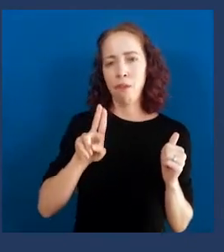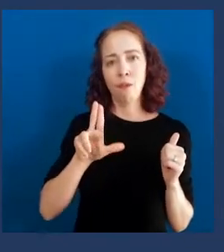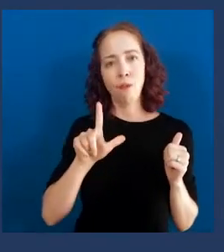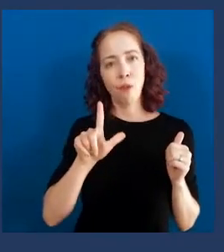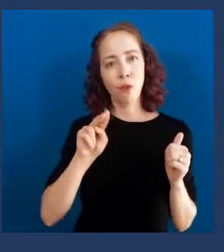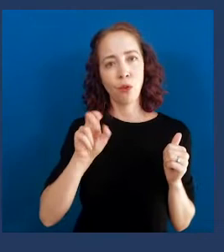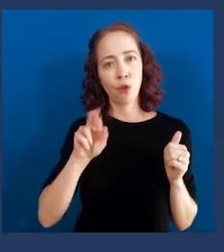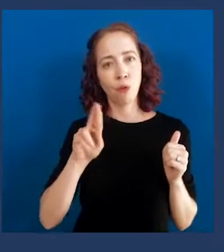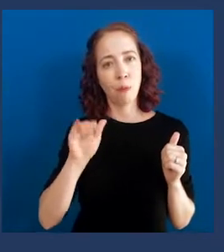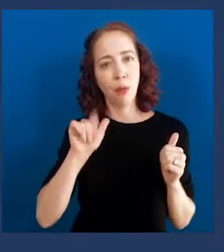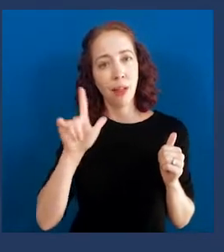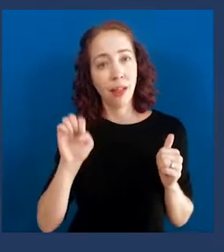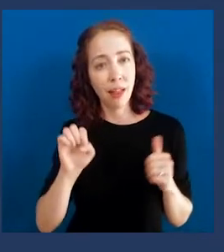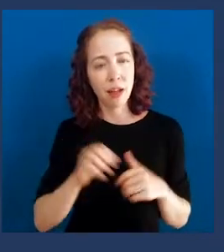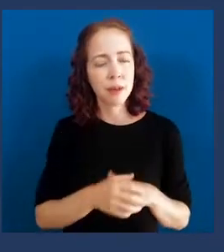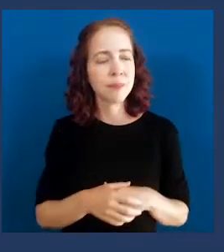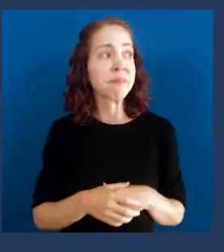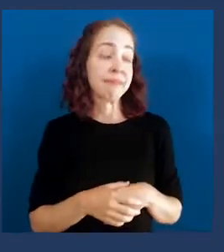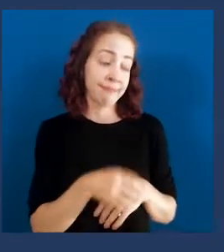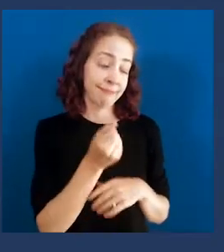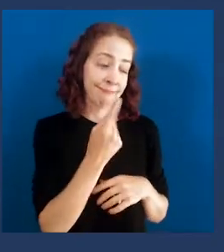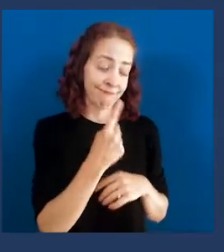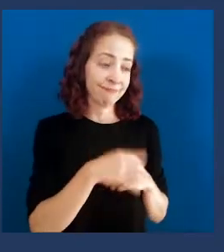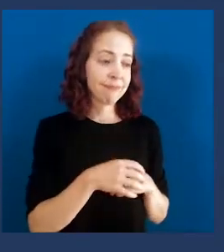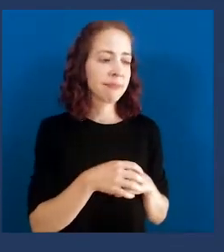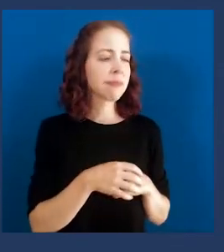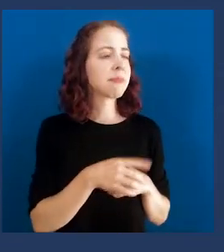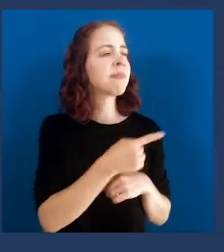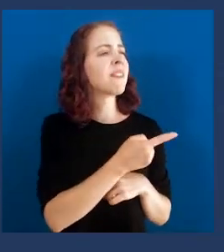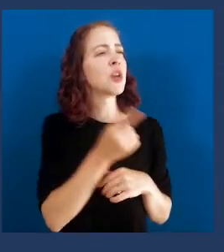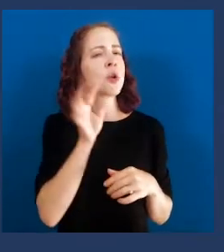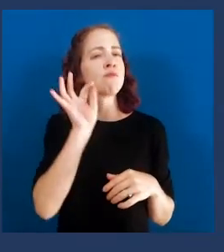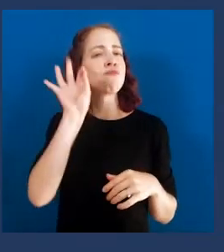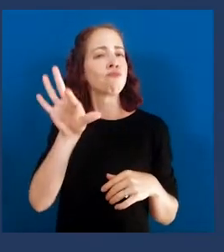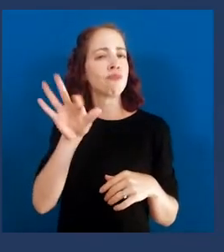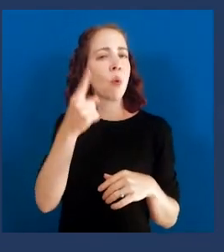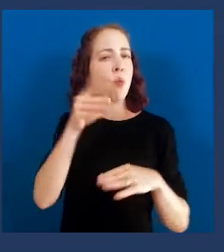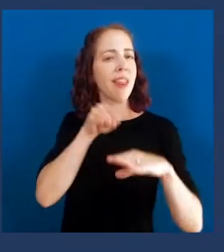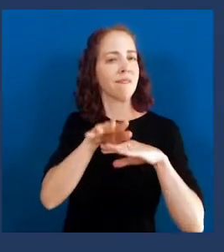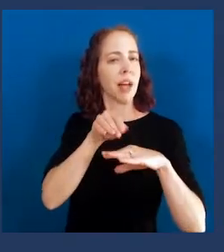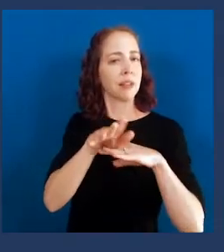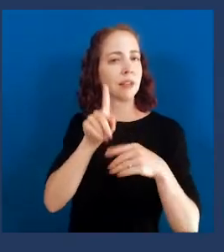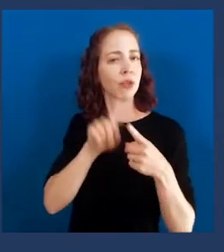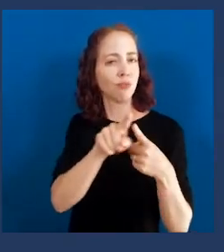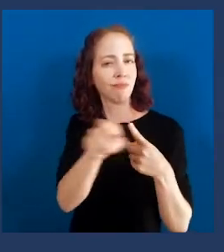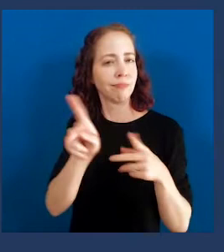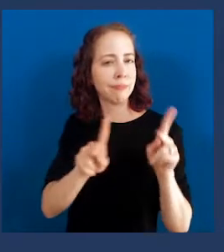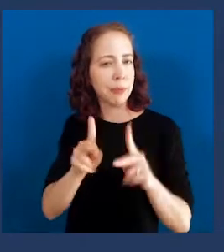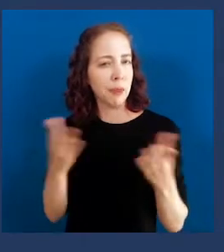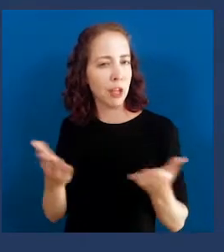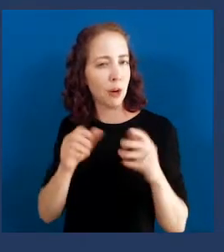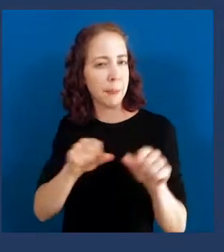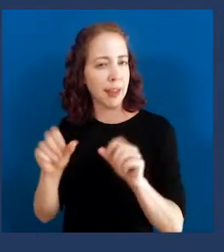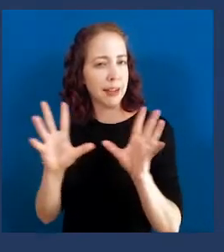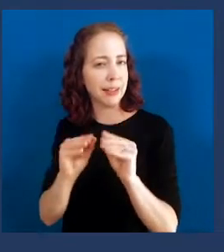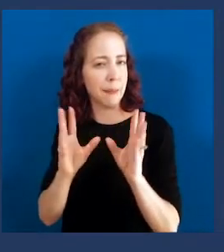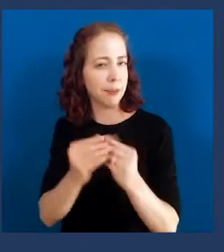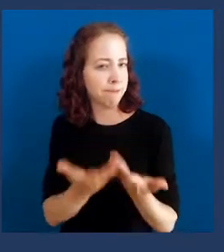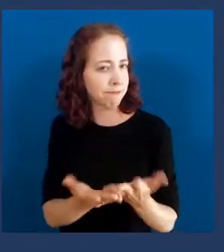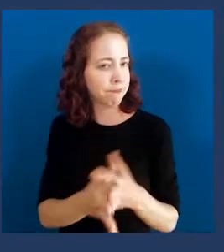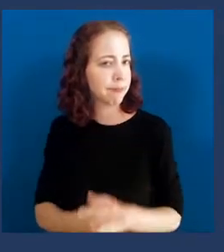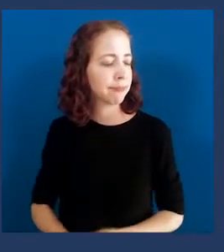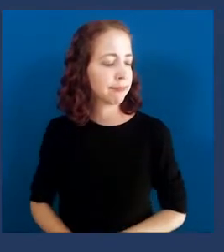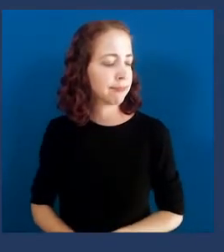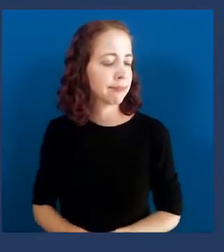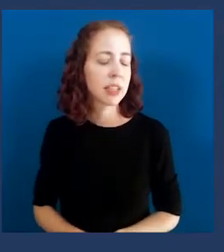Yeah, I feel that. If you just had one piece of advice you wanted to give the folks at the Ability Summit, and any thoughts you can leave us with. I